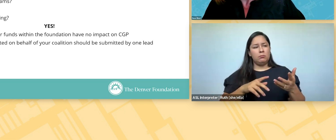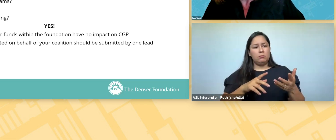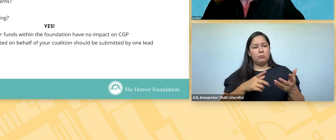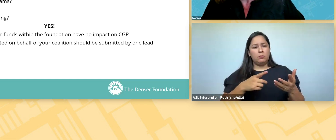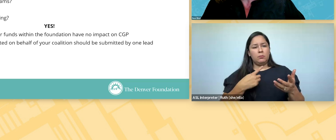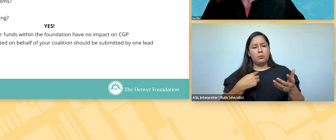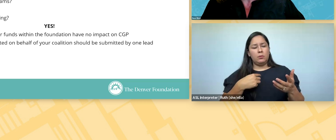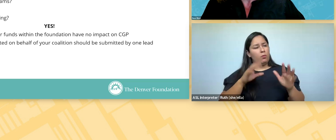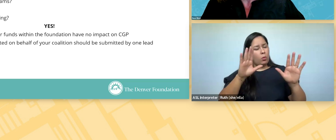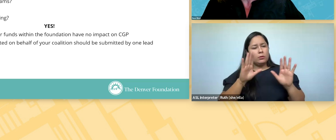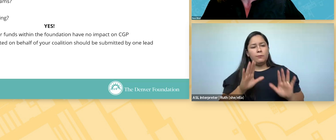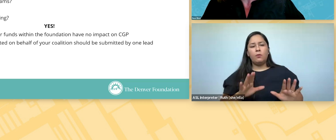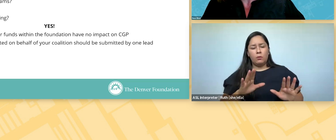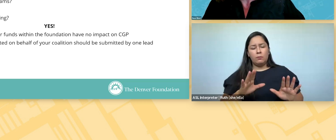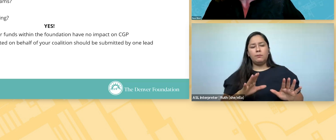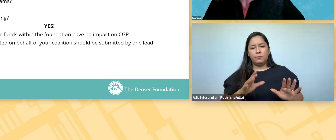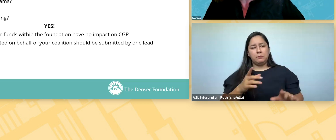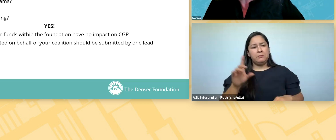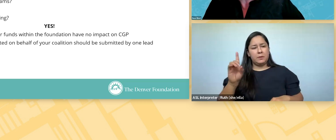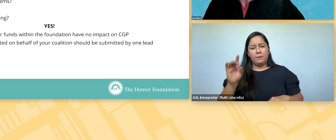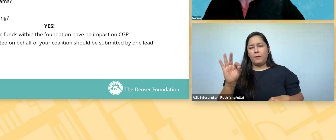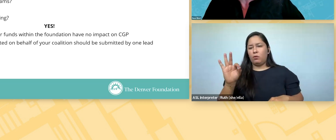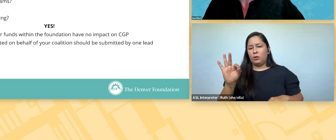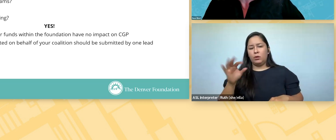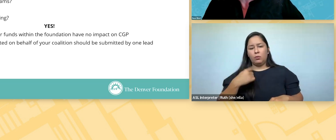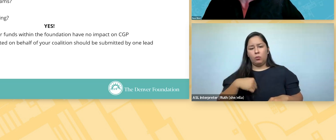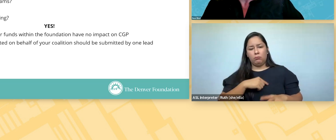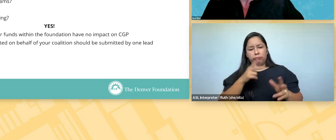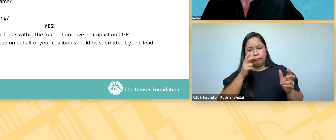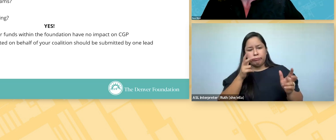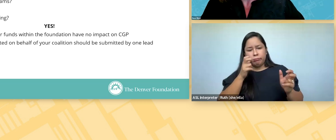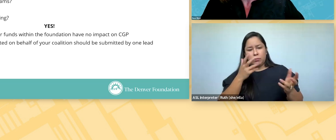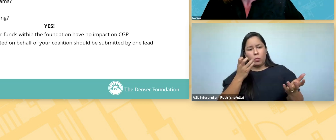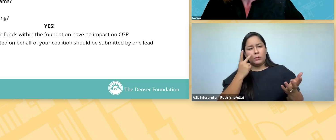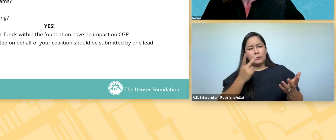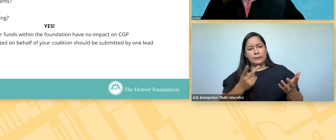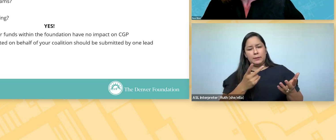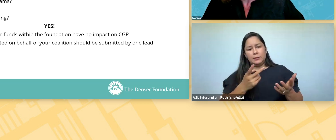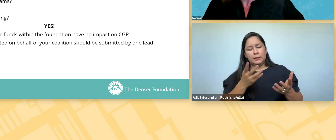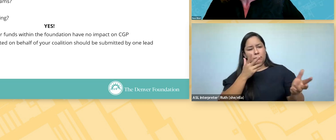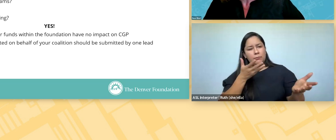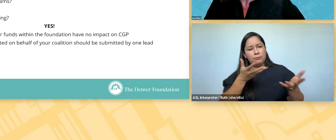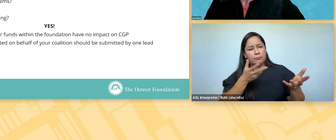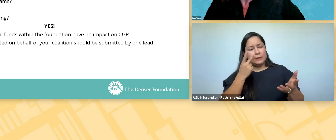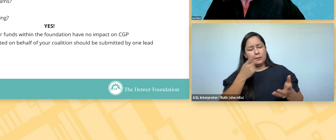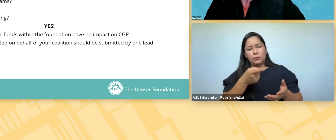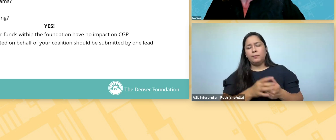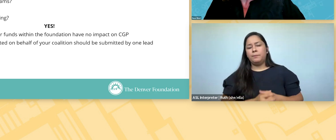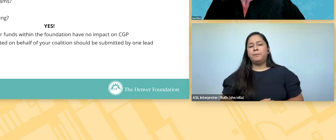are wonderful in the Denver Foundation's book, and we would really love to hear from you if you're engaging in any of those